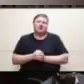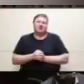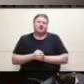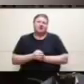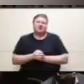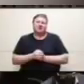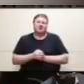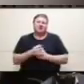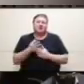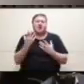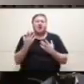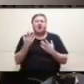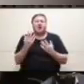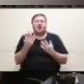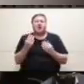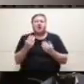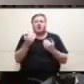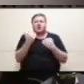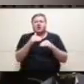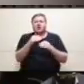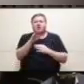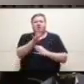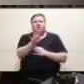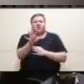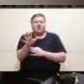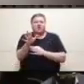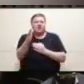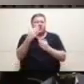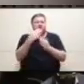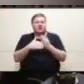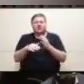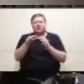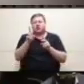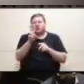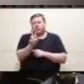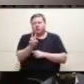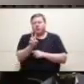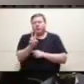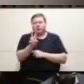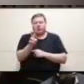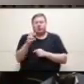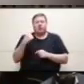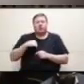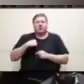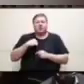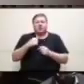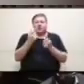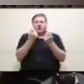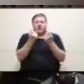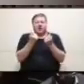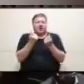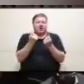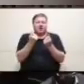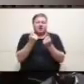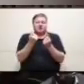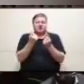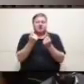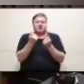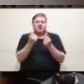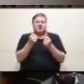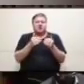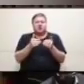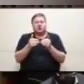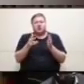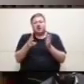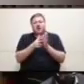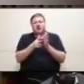And in terms of section 45, subsection 2 of the Municipal Finance Management Act, it compelled